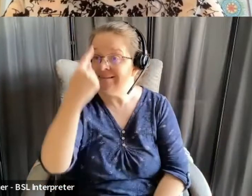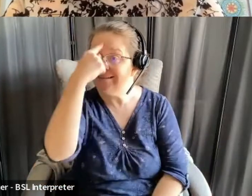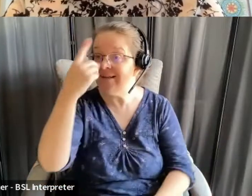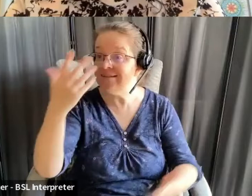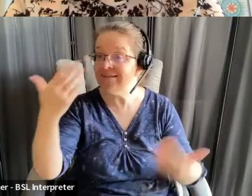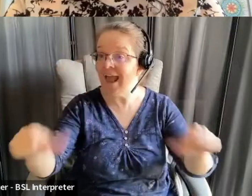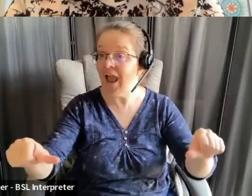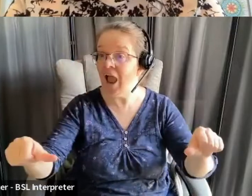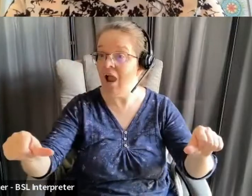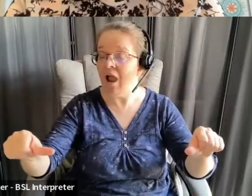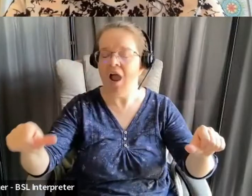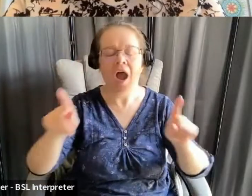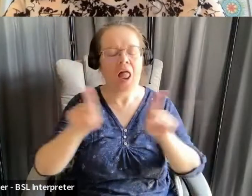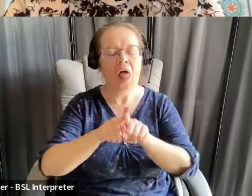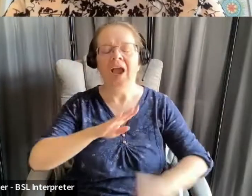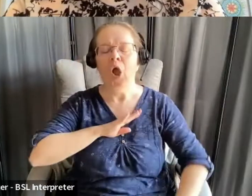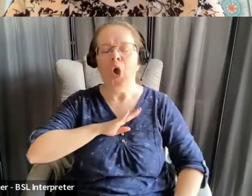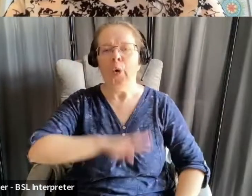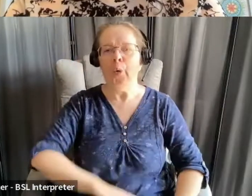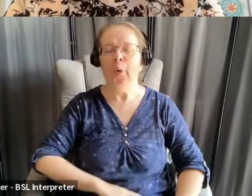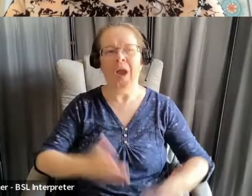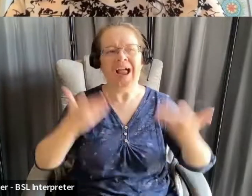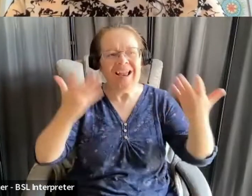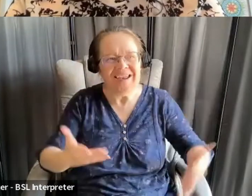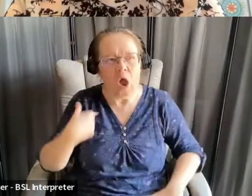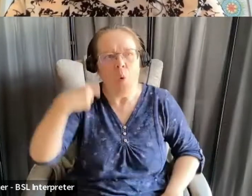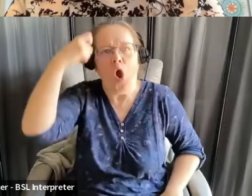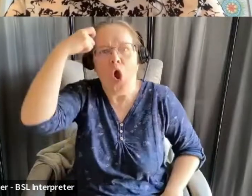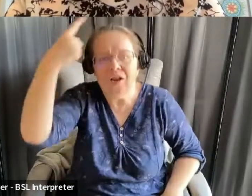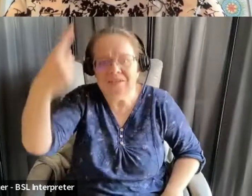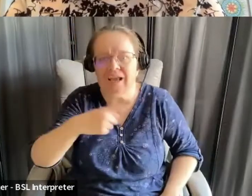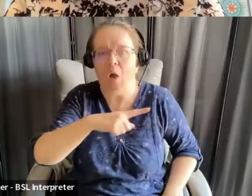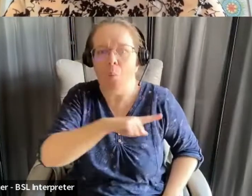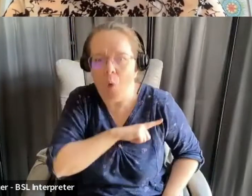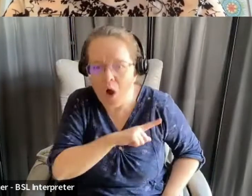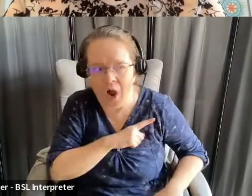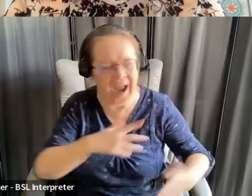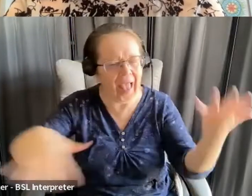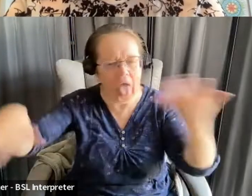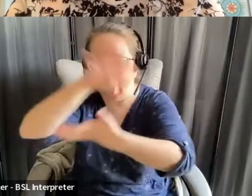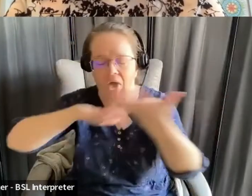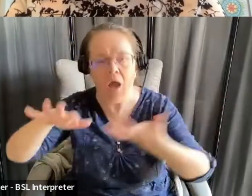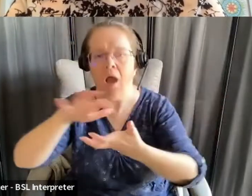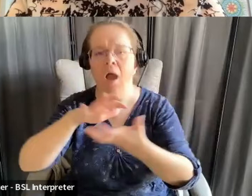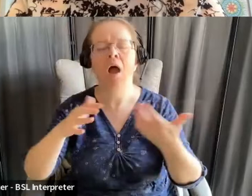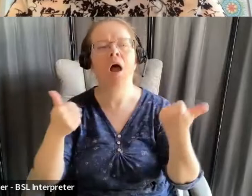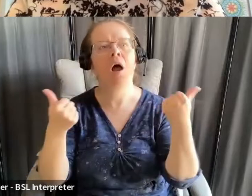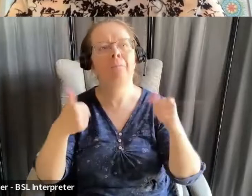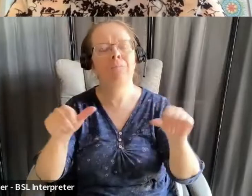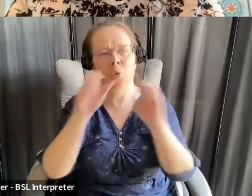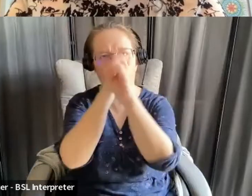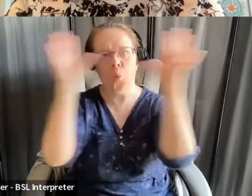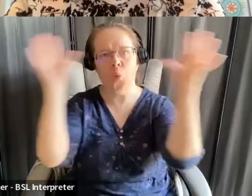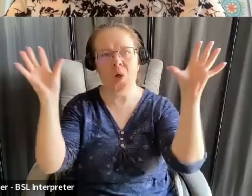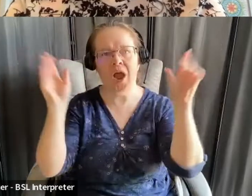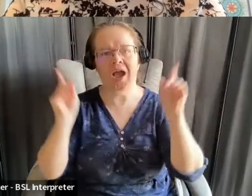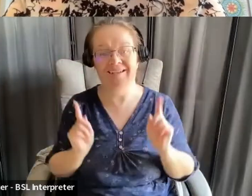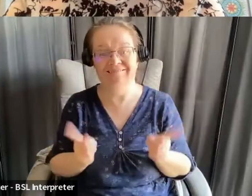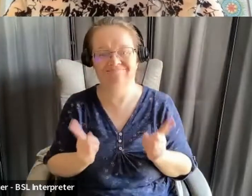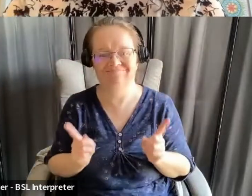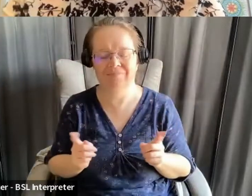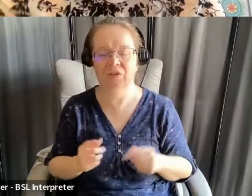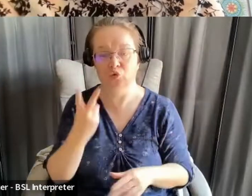it like this massive relief of a boulder come off me, and I thought, that's why I think that way. That's why I see things this